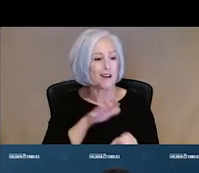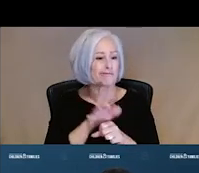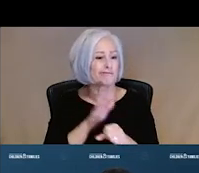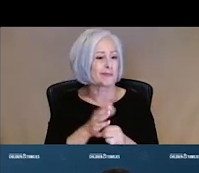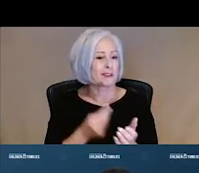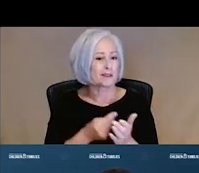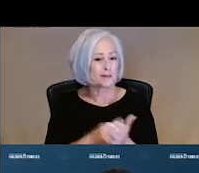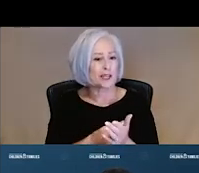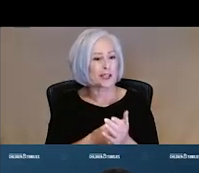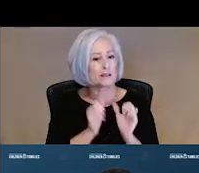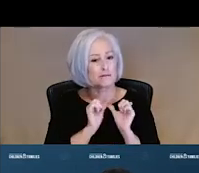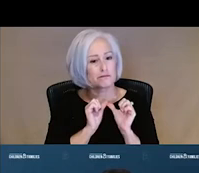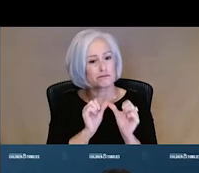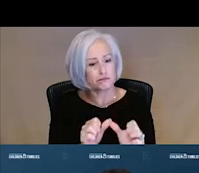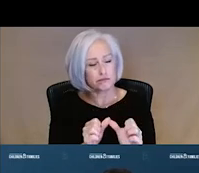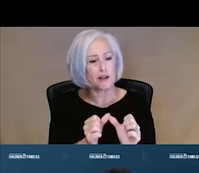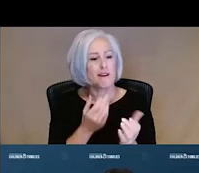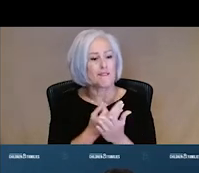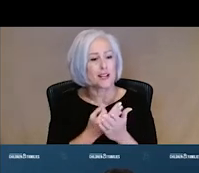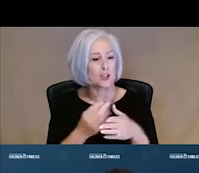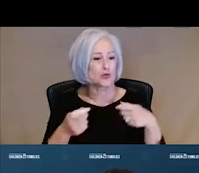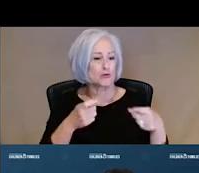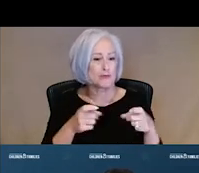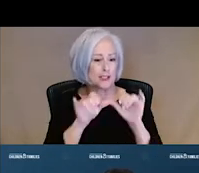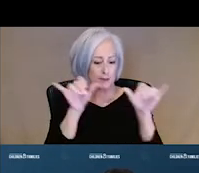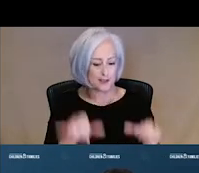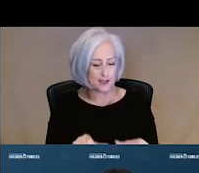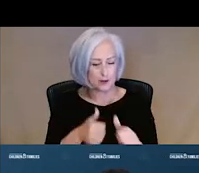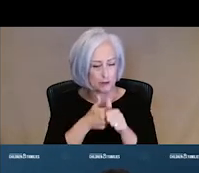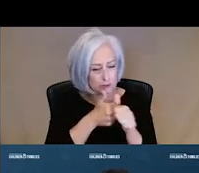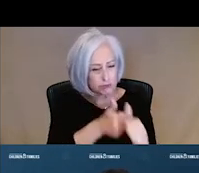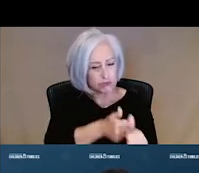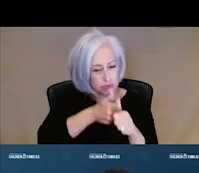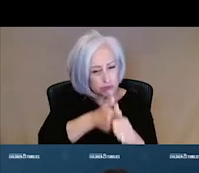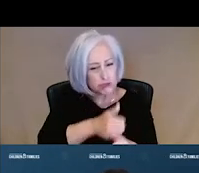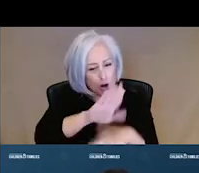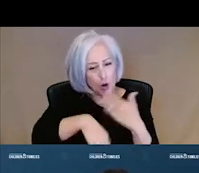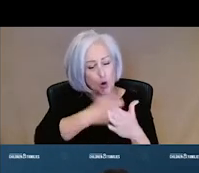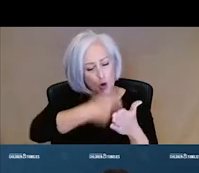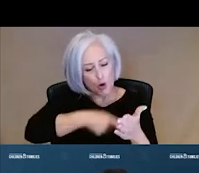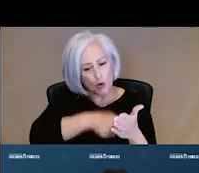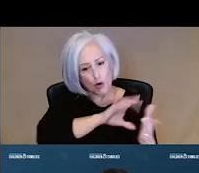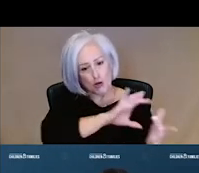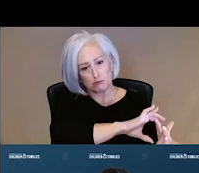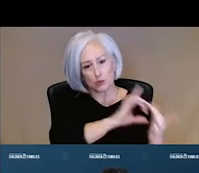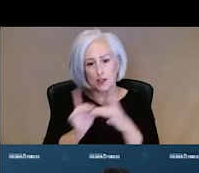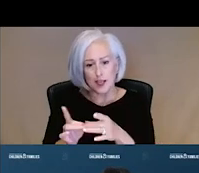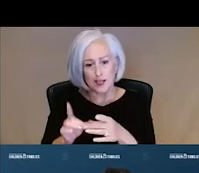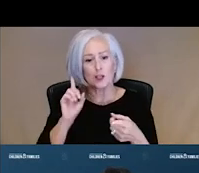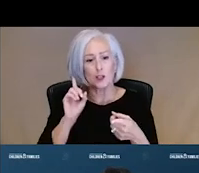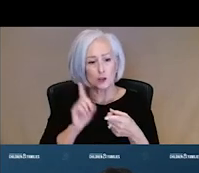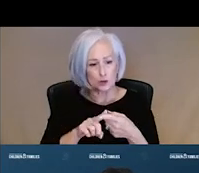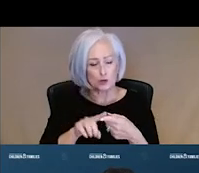their financial management system to track costs consistent with their proposed indirect cost rate structure once in